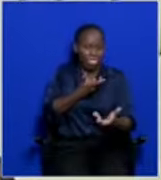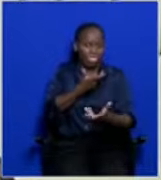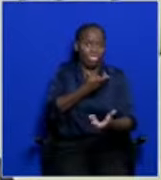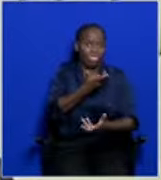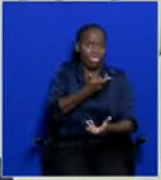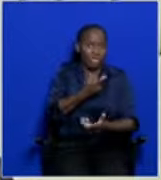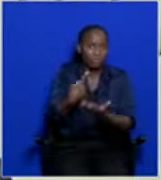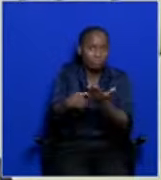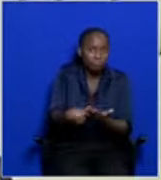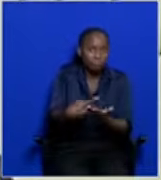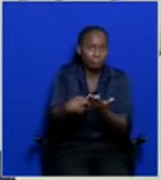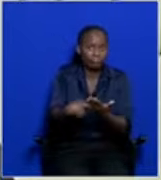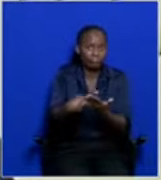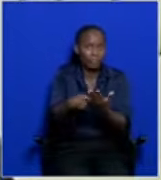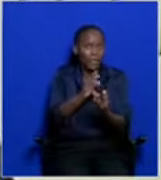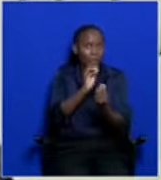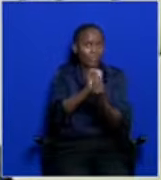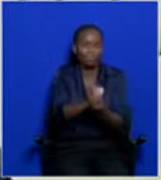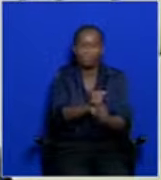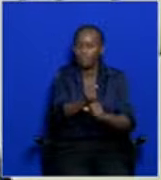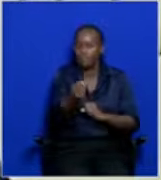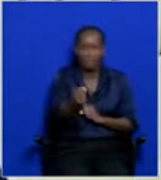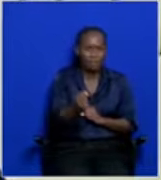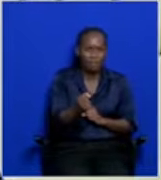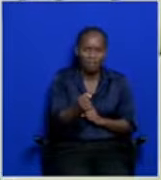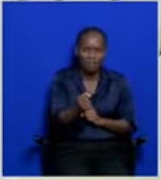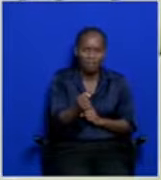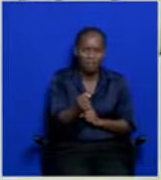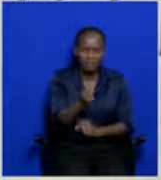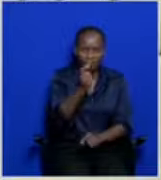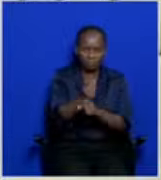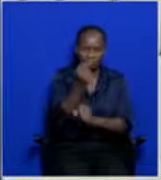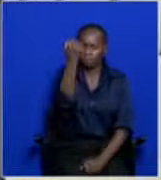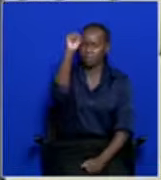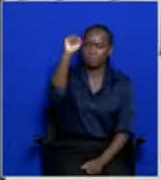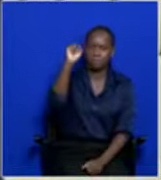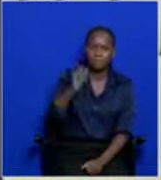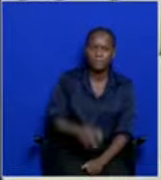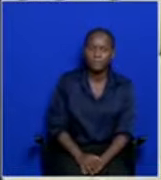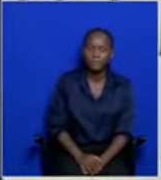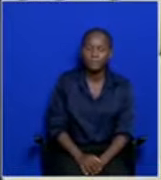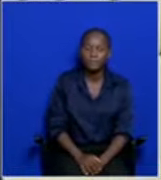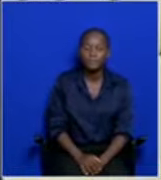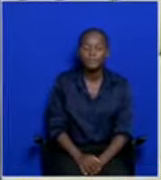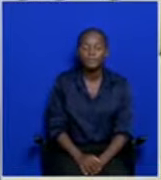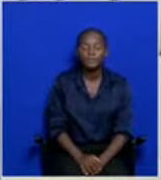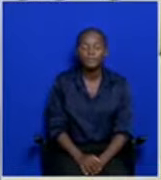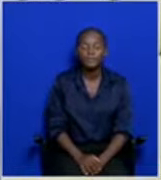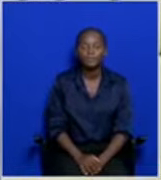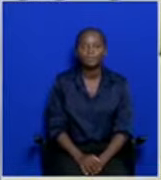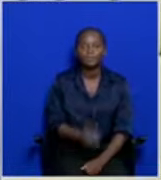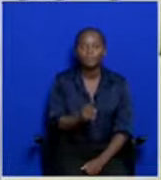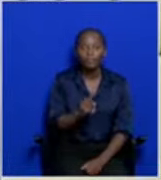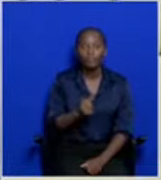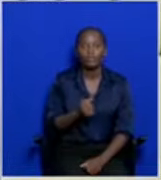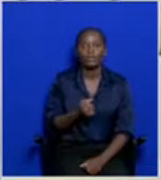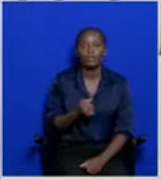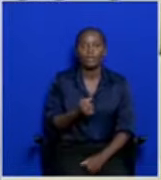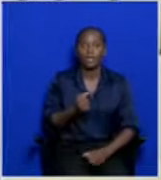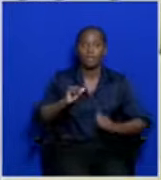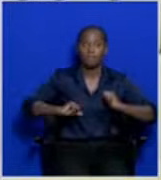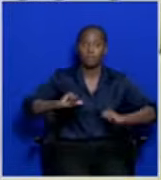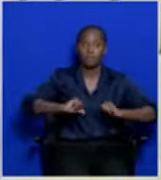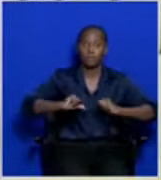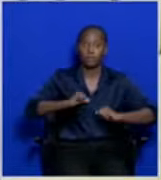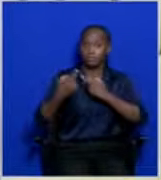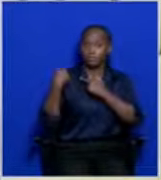any capacity. In the performance of my official duties, I utilize state